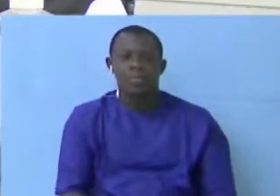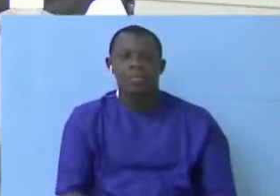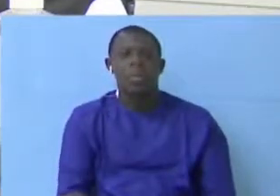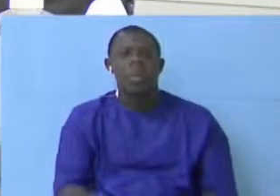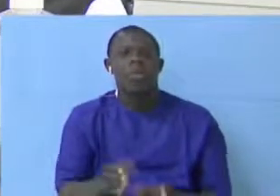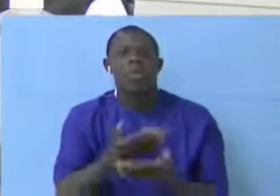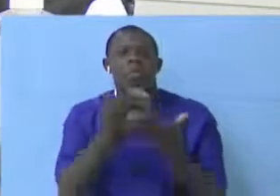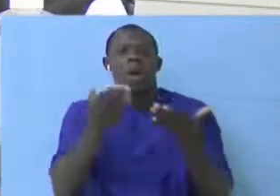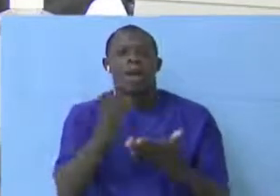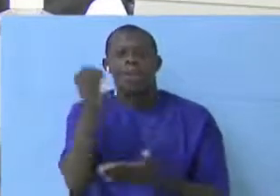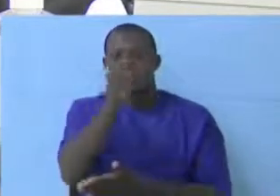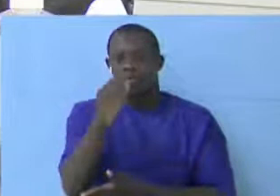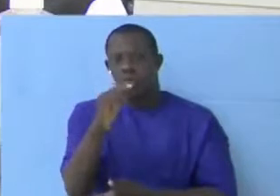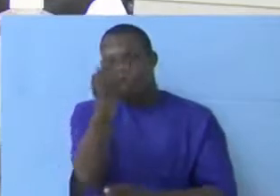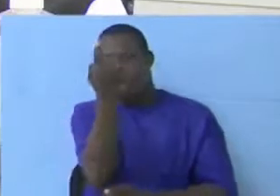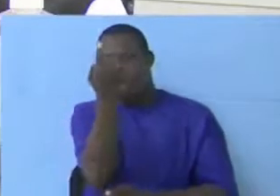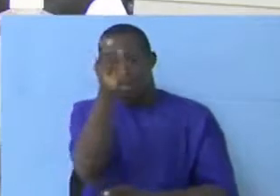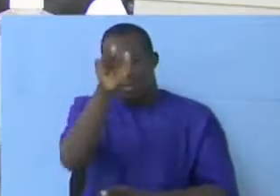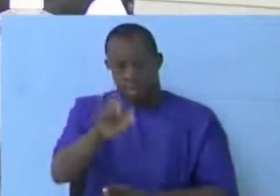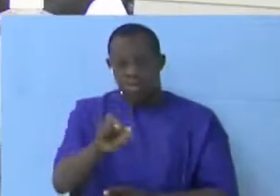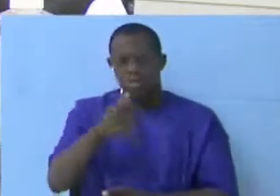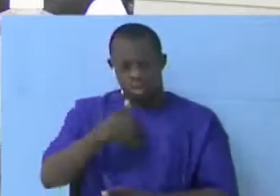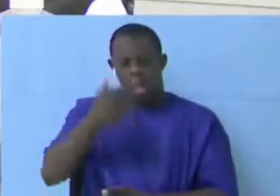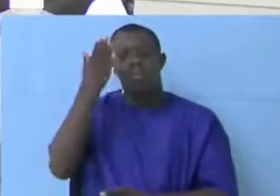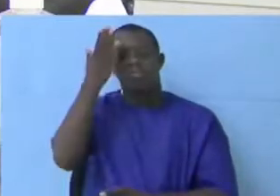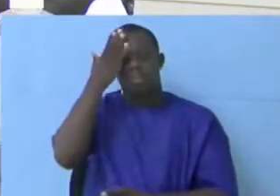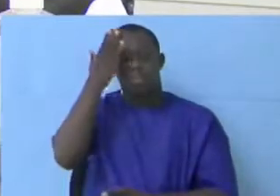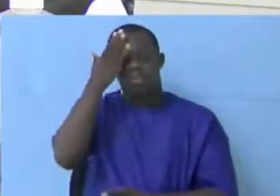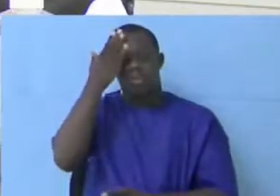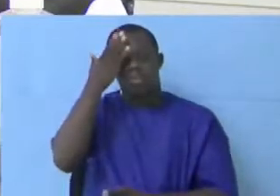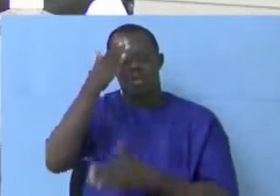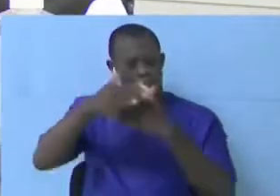Because one of them I happen to know very well, Bombarde.